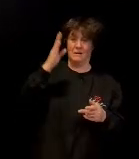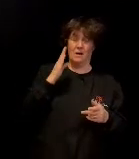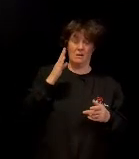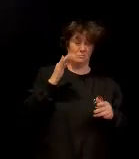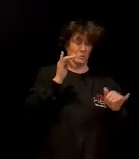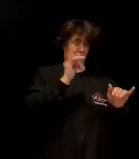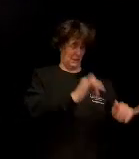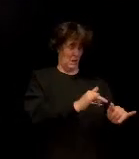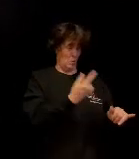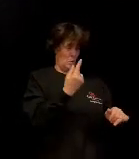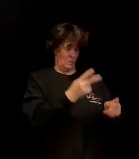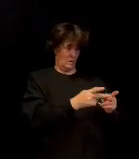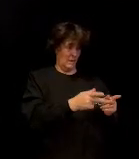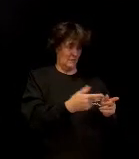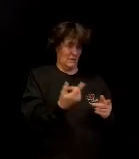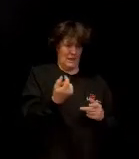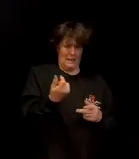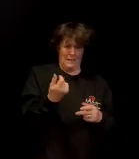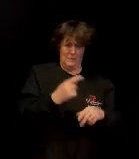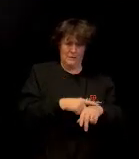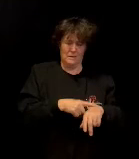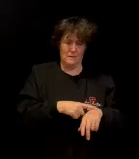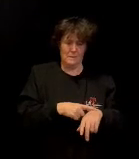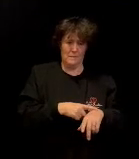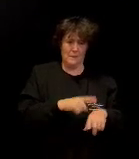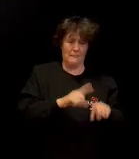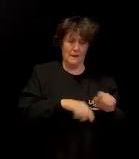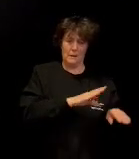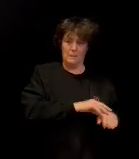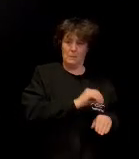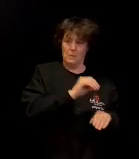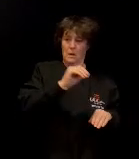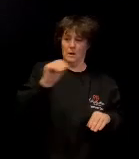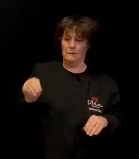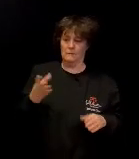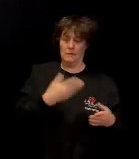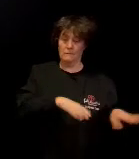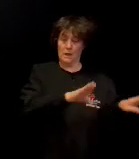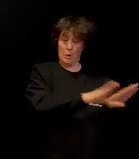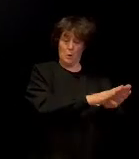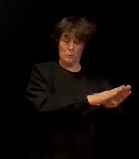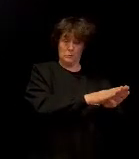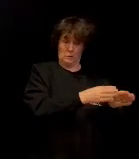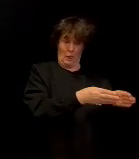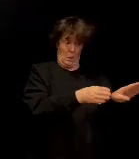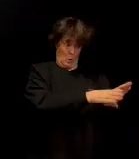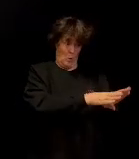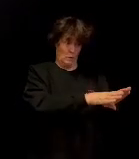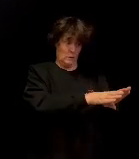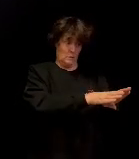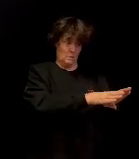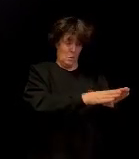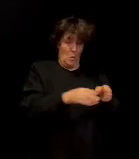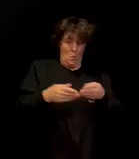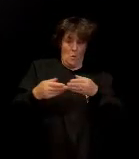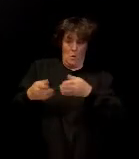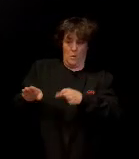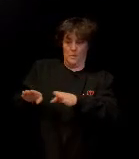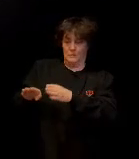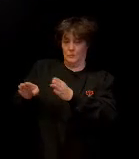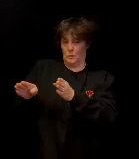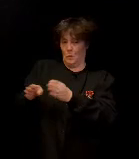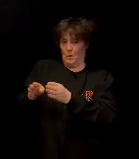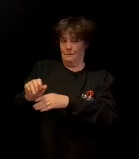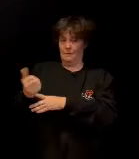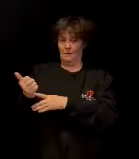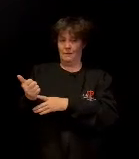for a little bit to do what we want to do, and then he'll provide something else for us. We just got to be in that flow. So as he closes one door, right, he opens another. And no